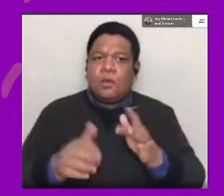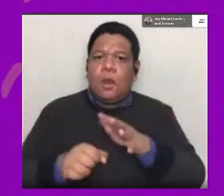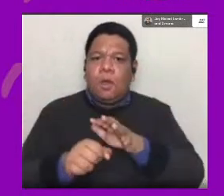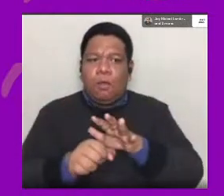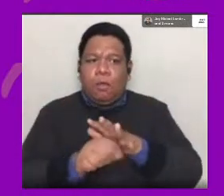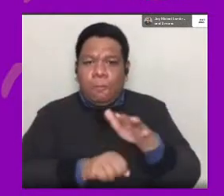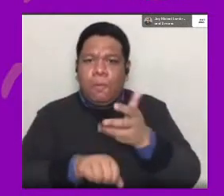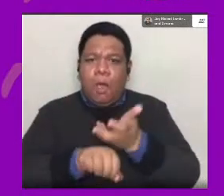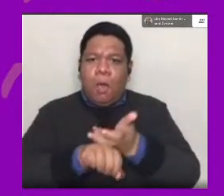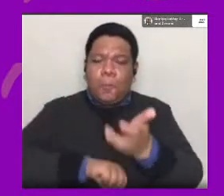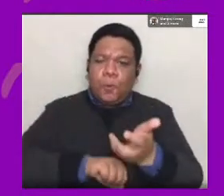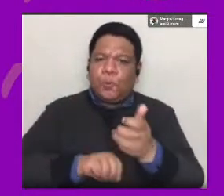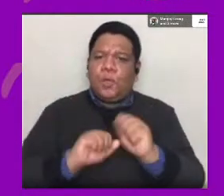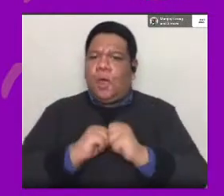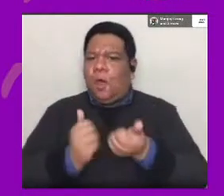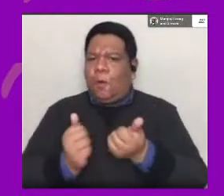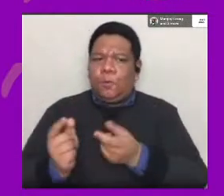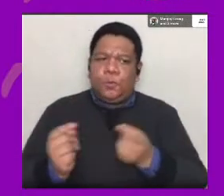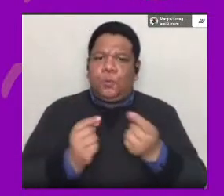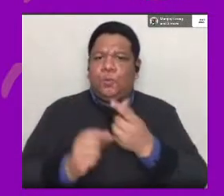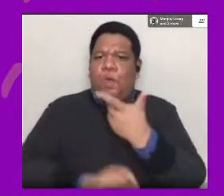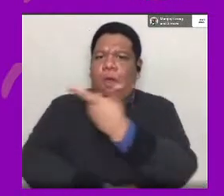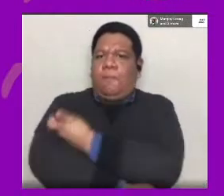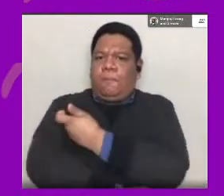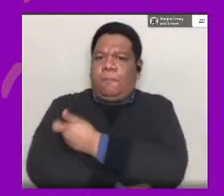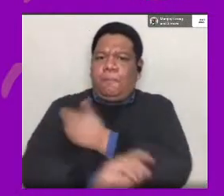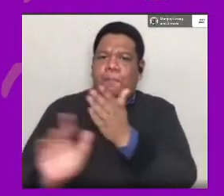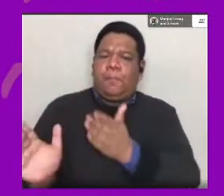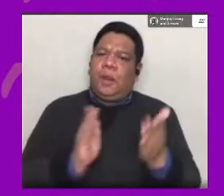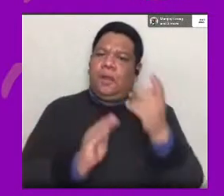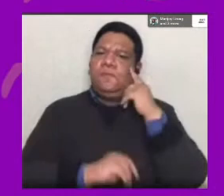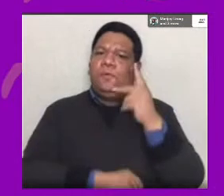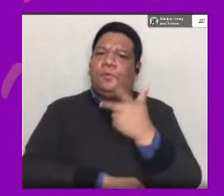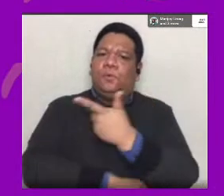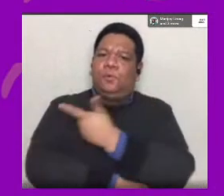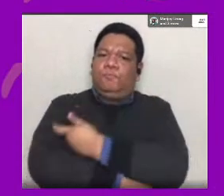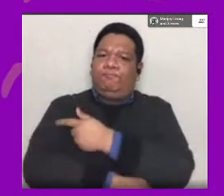every deployment and vaccination plan for COVID-19 vaccines.